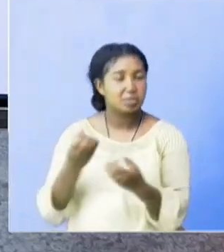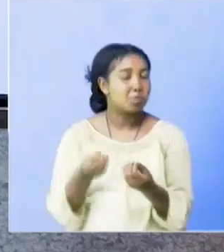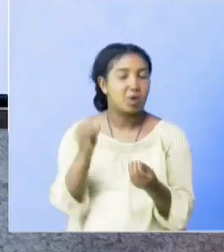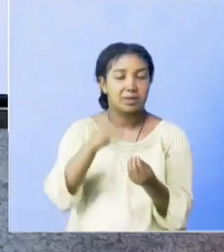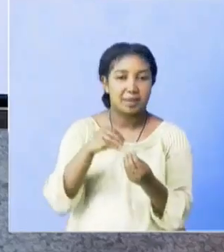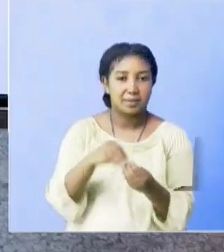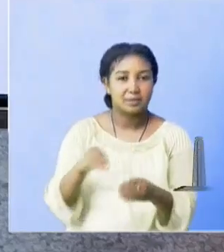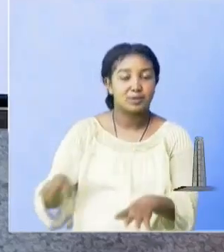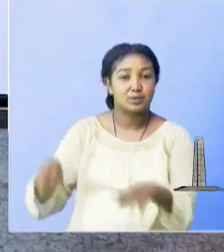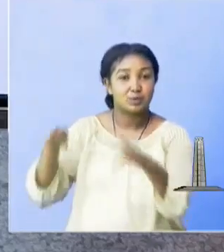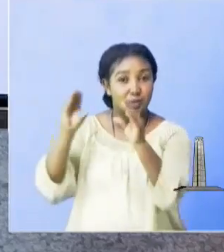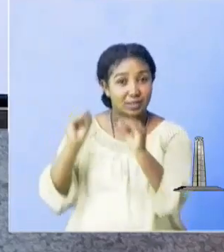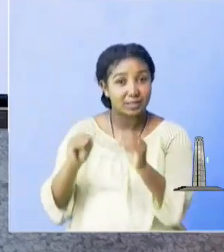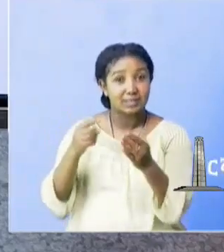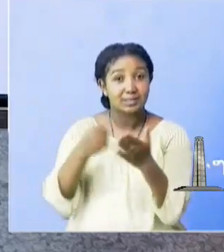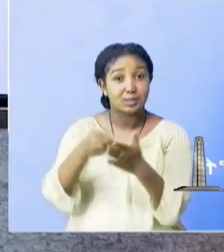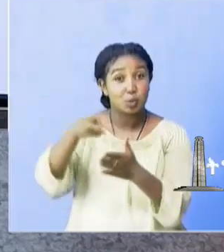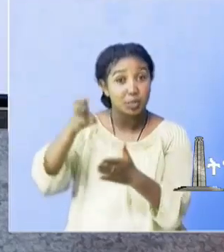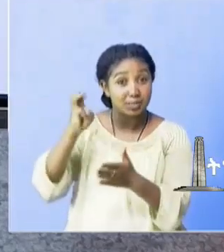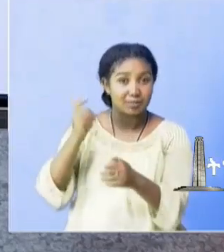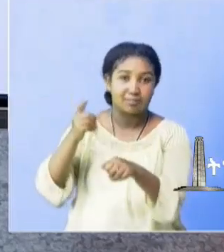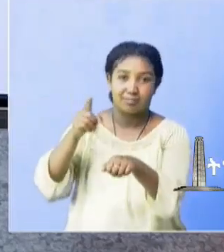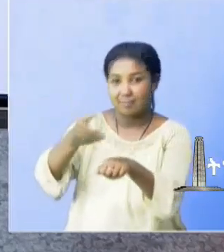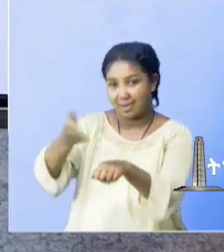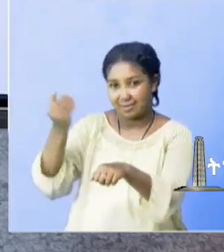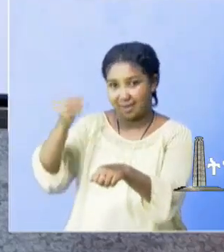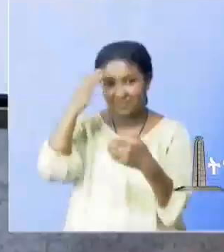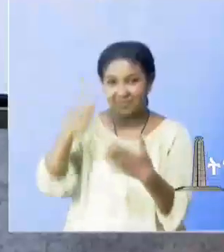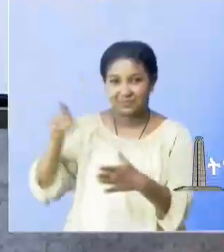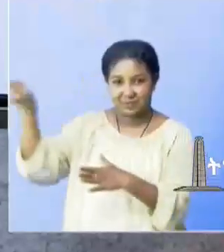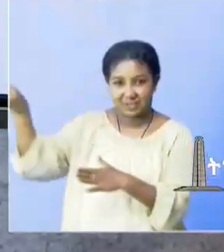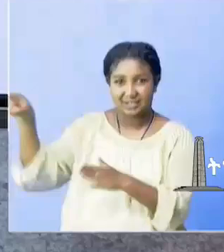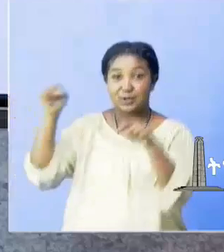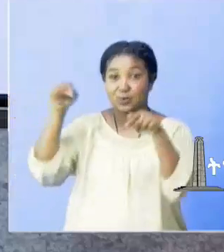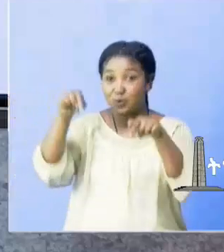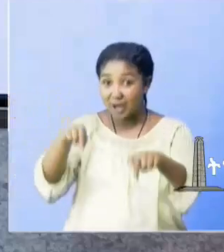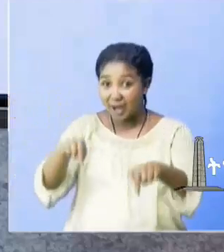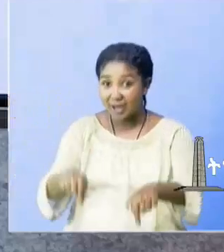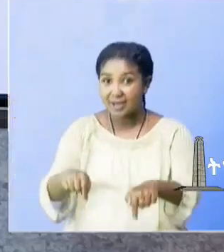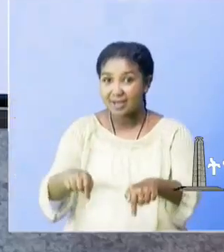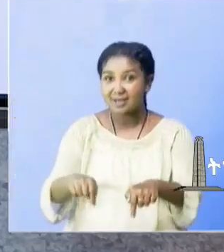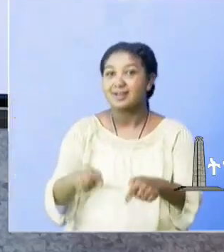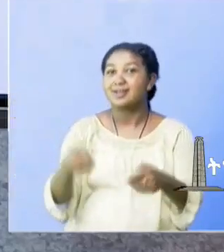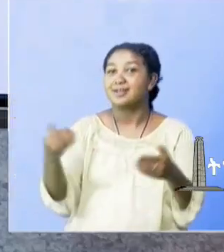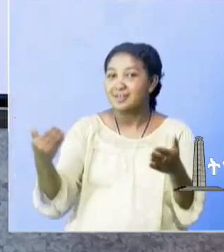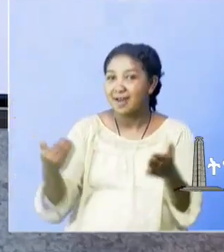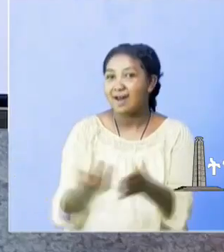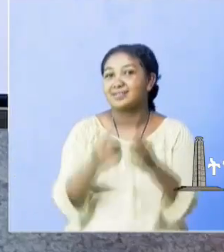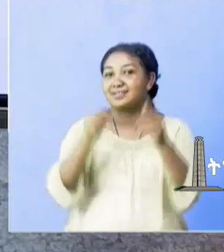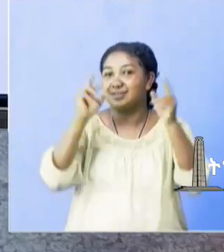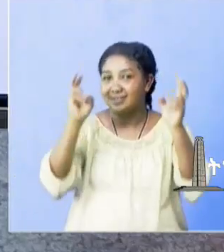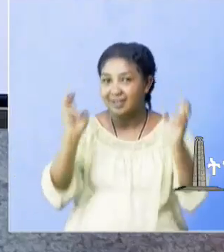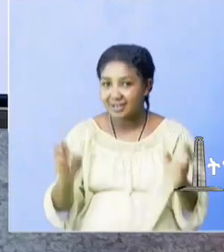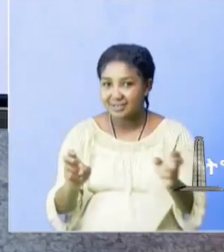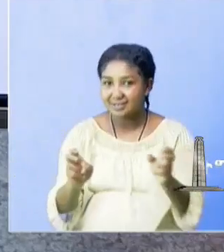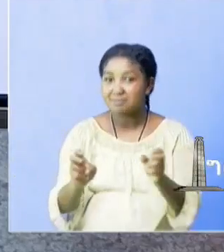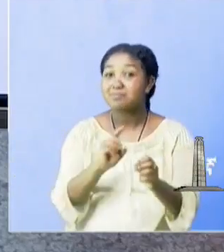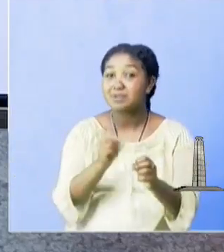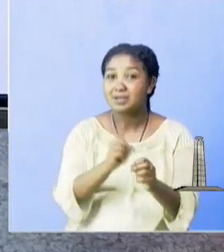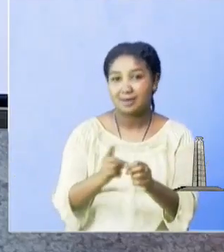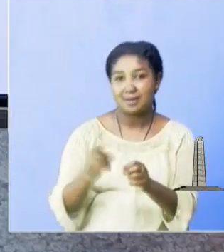examples. Students, this was our previous lesson. Today, we are going to learn about personal